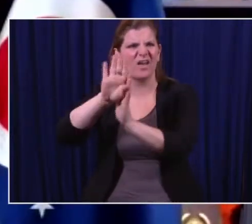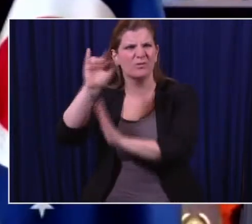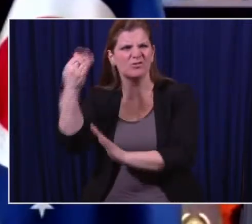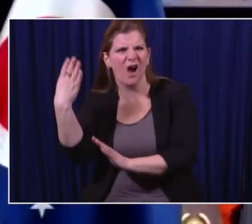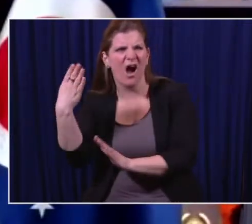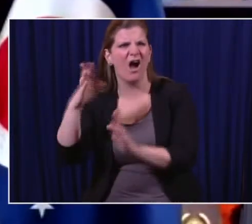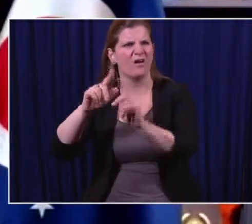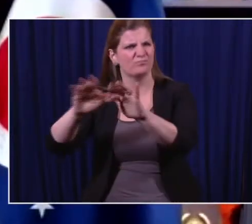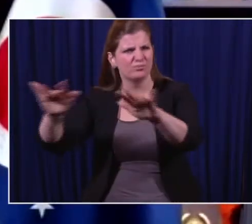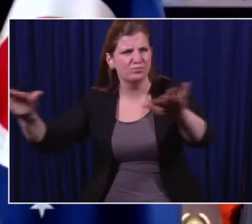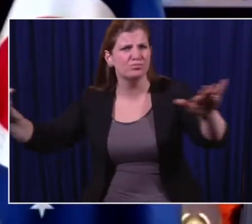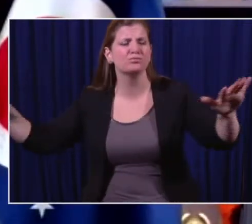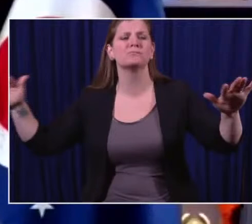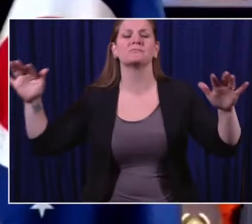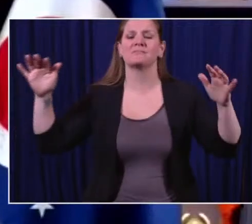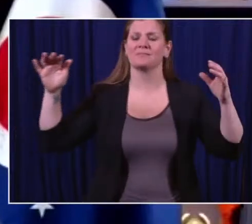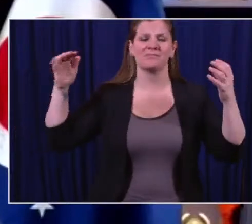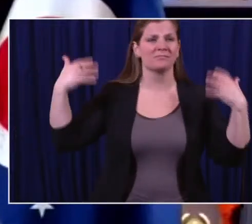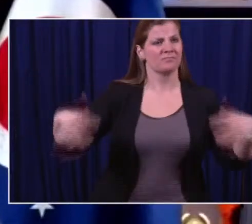Ohio to Work. A lot of these